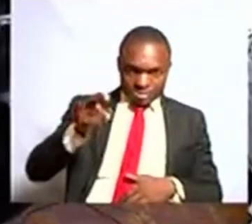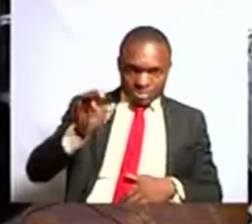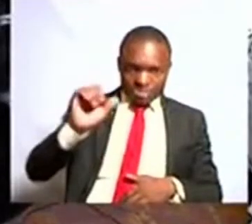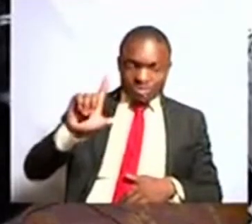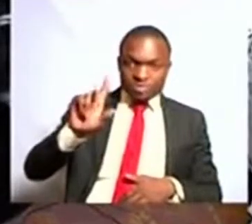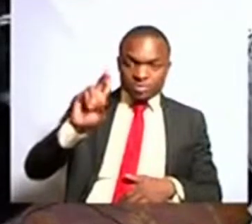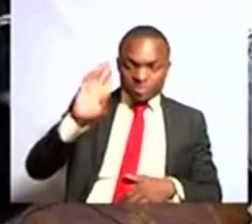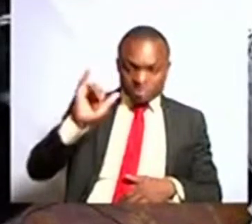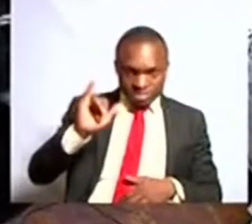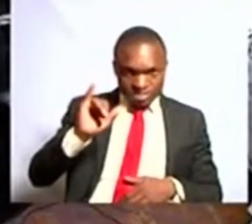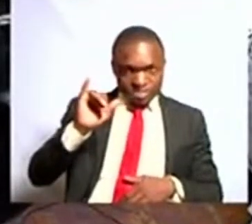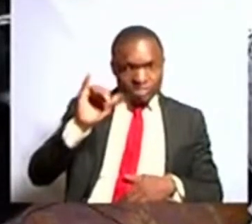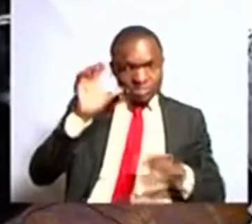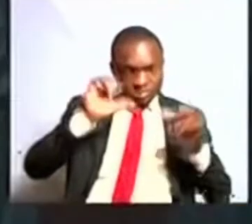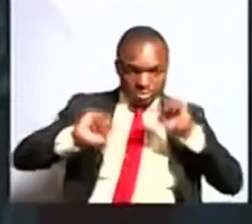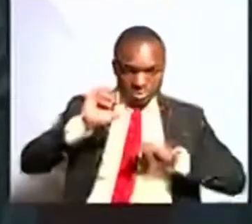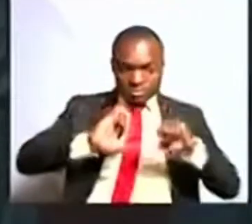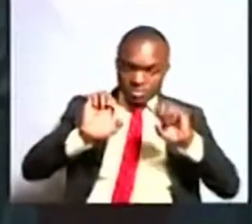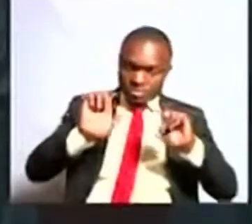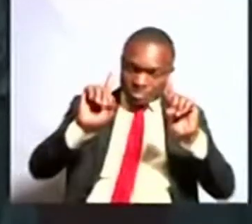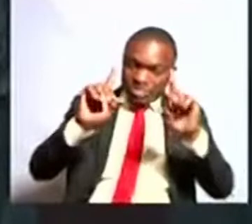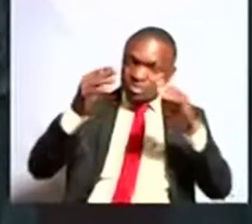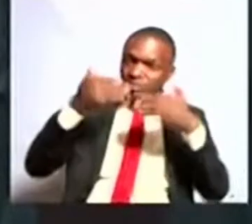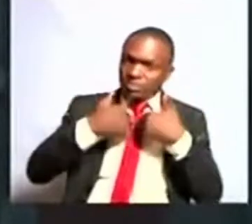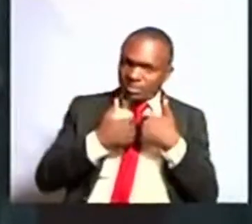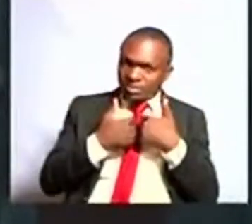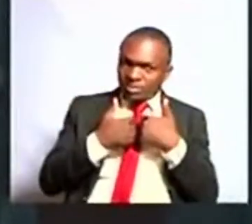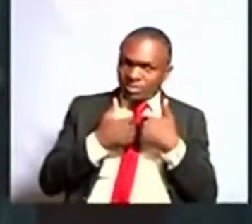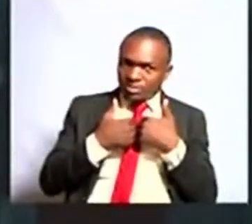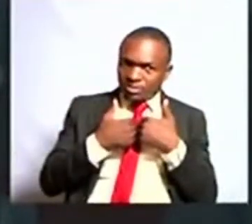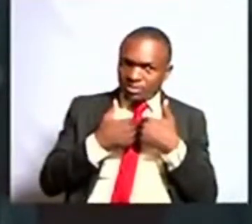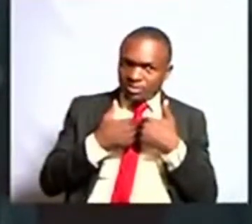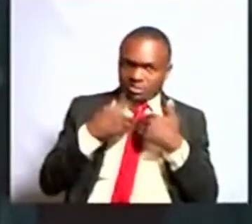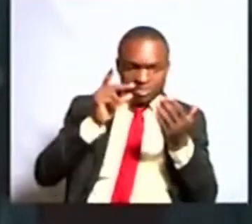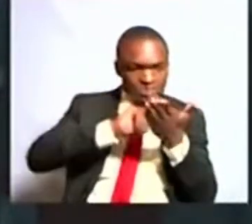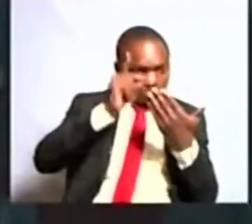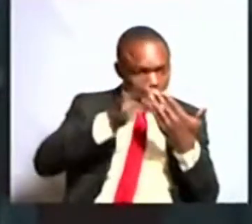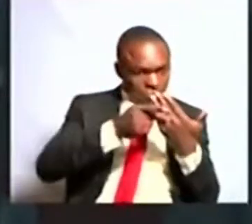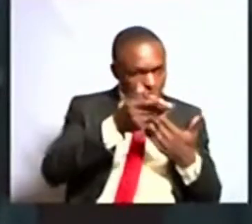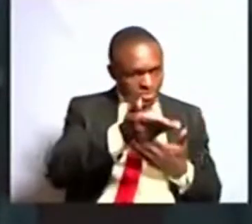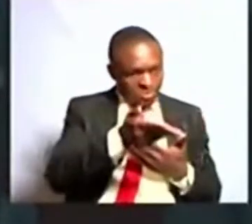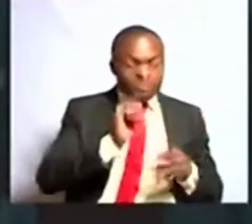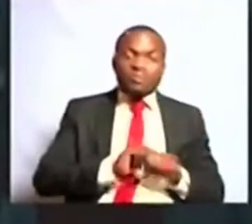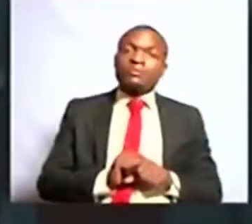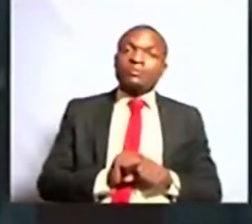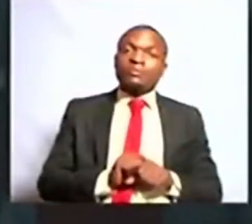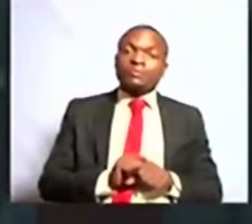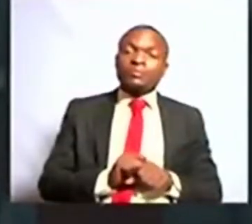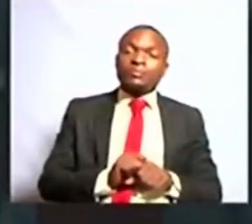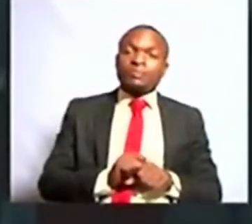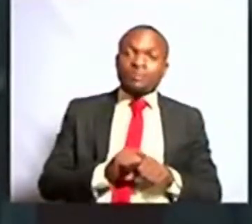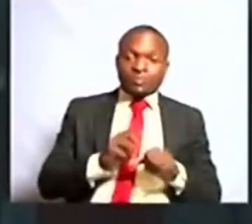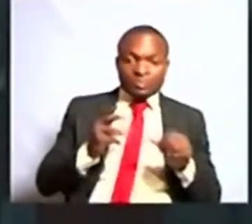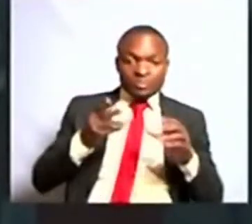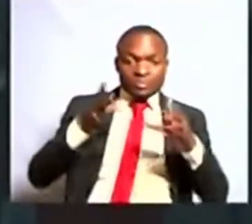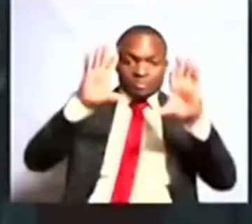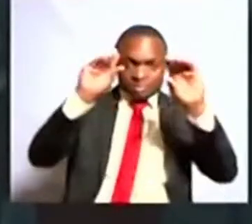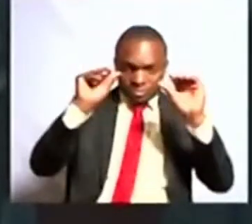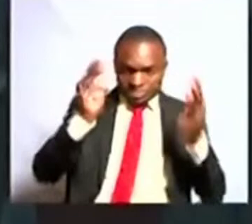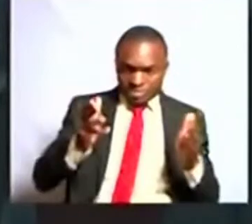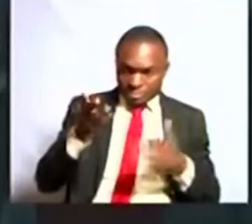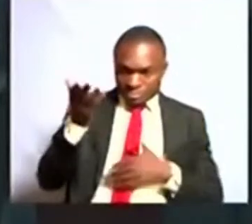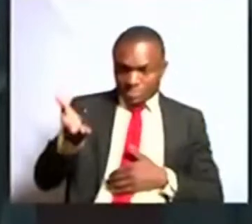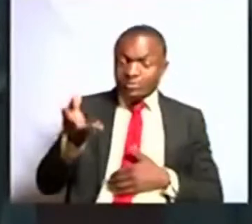We audited education, and we have even on the documentations to that. And the accountant was there, and